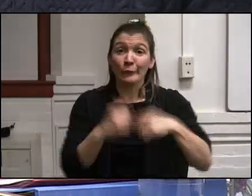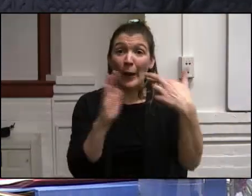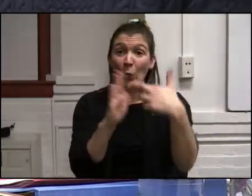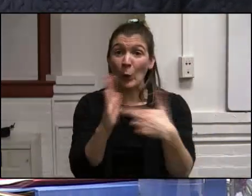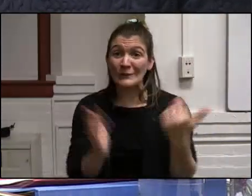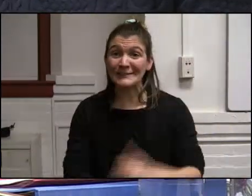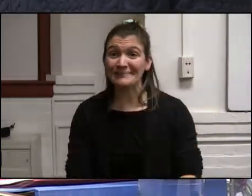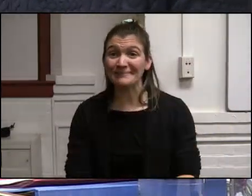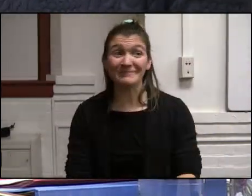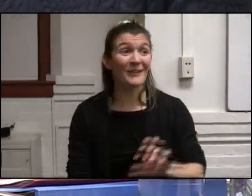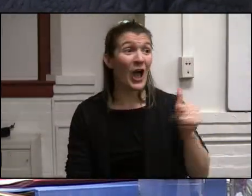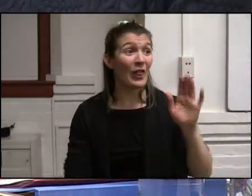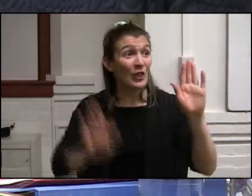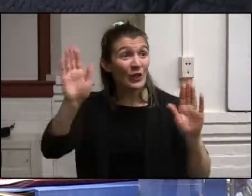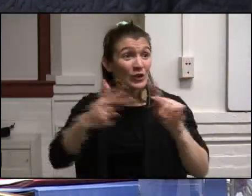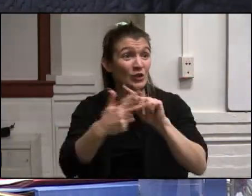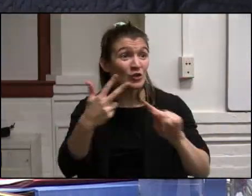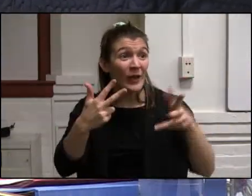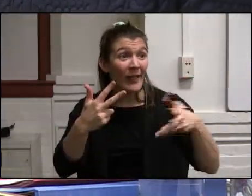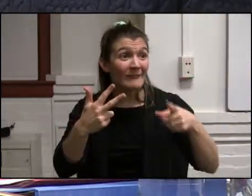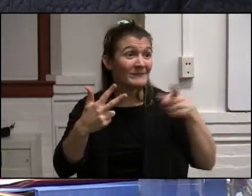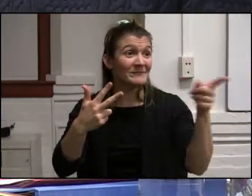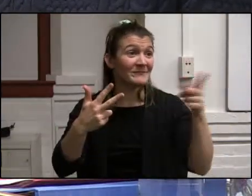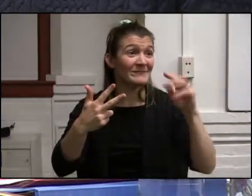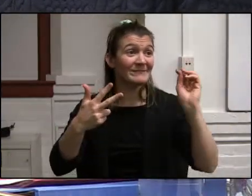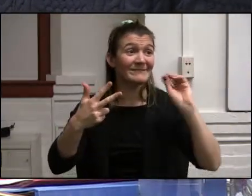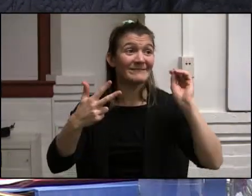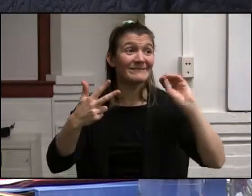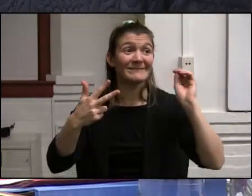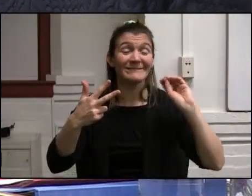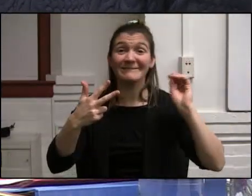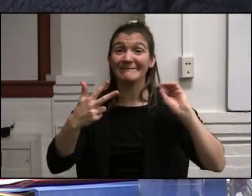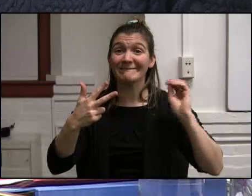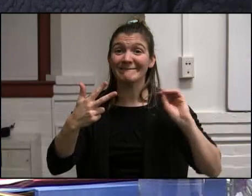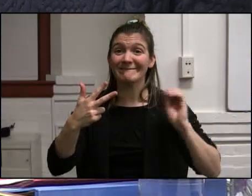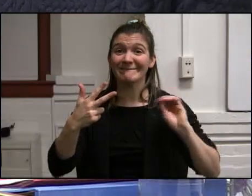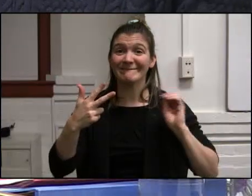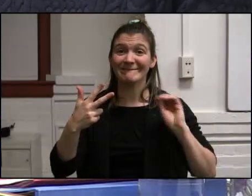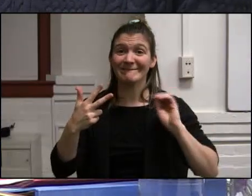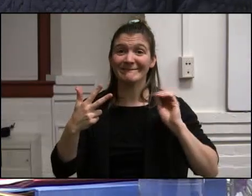exactly. Anyone else with any comments they'd like to say or questions?